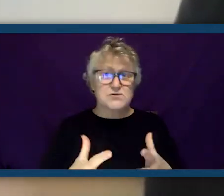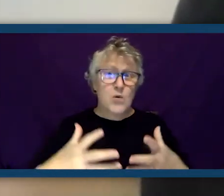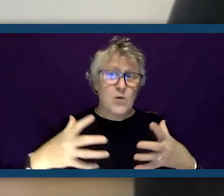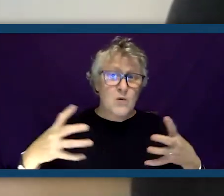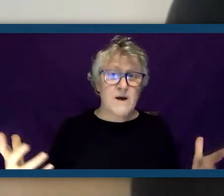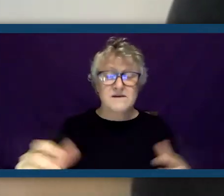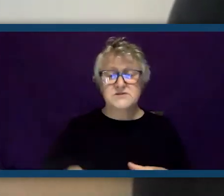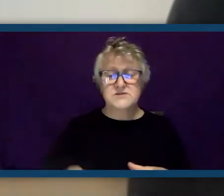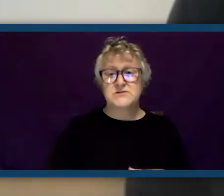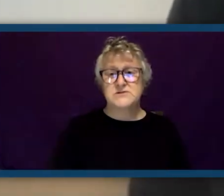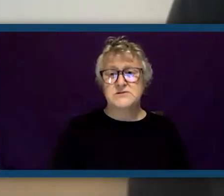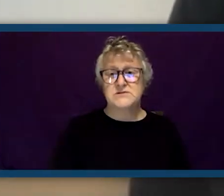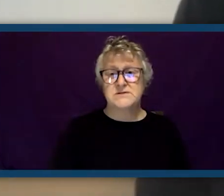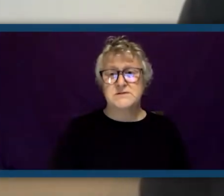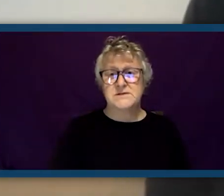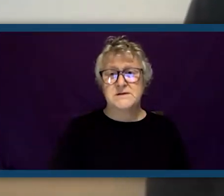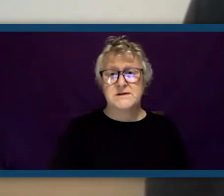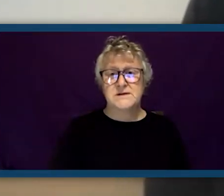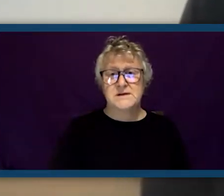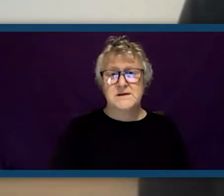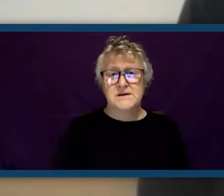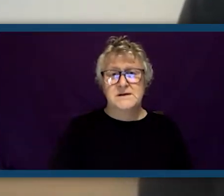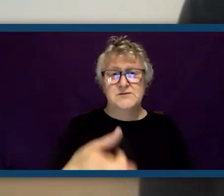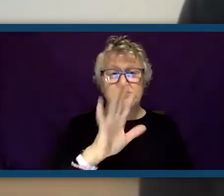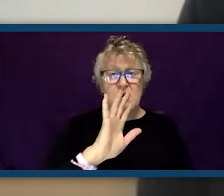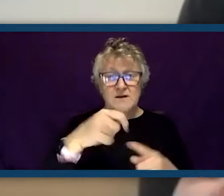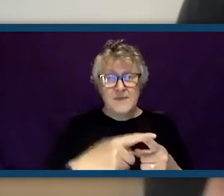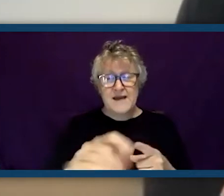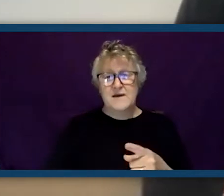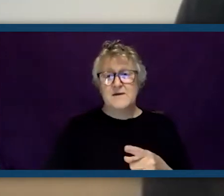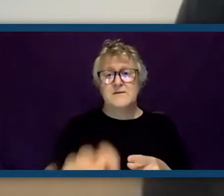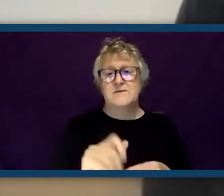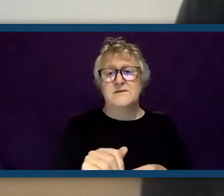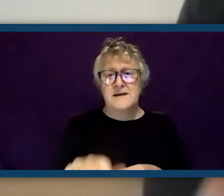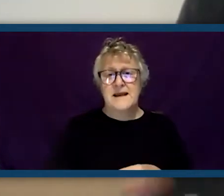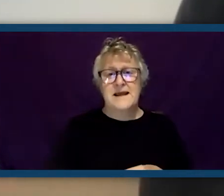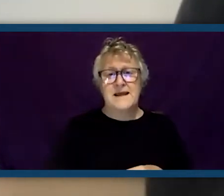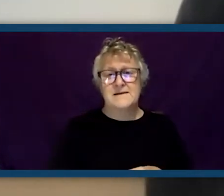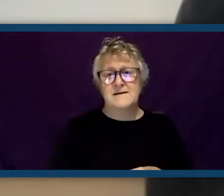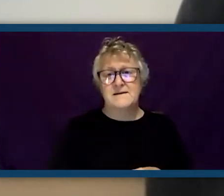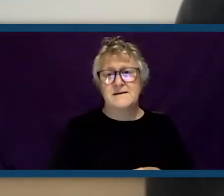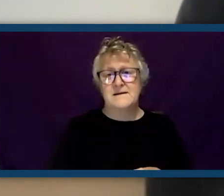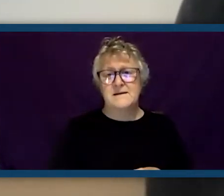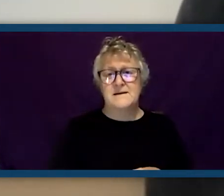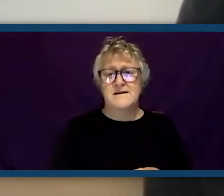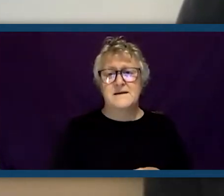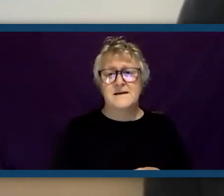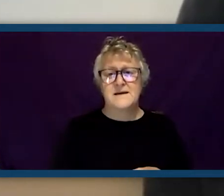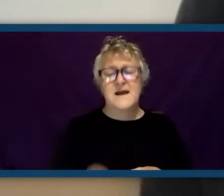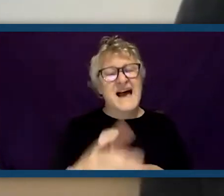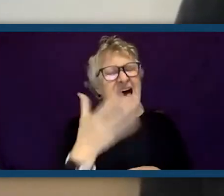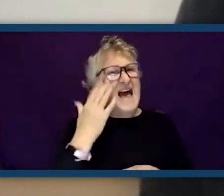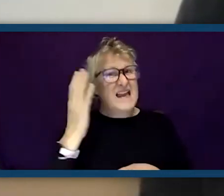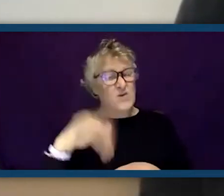about. And being a Hmong woman, I know how hard it is to reach out to hard to reach AAPI